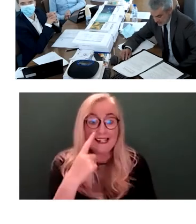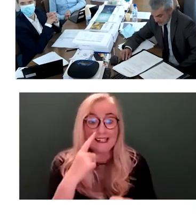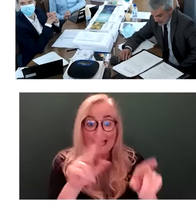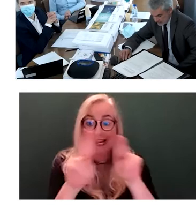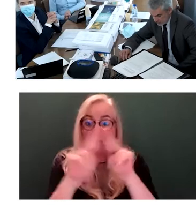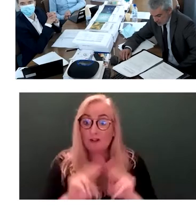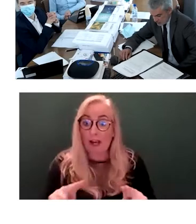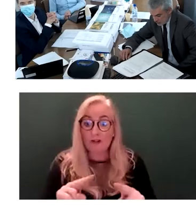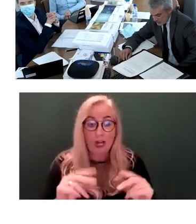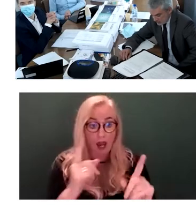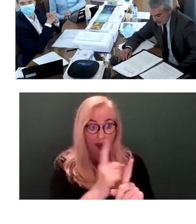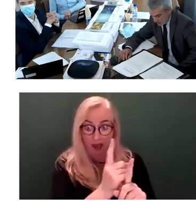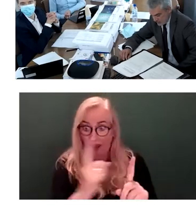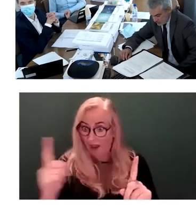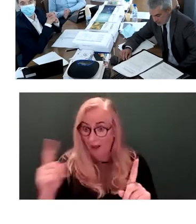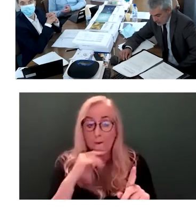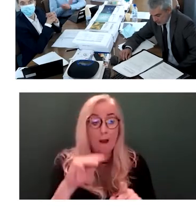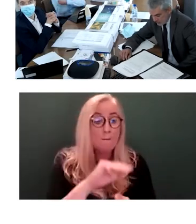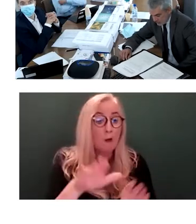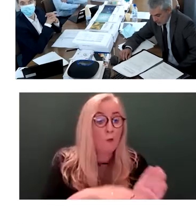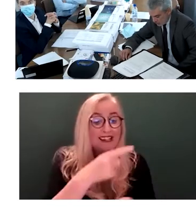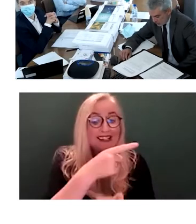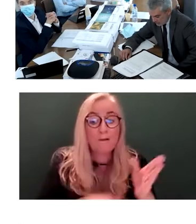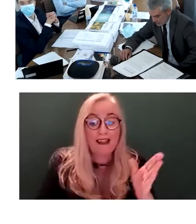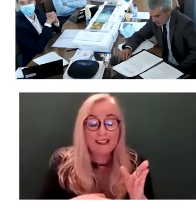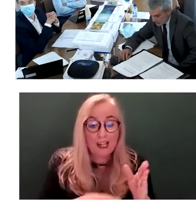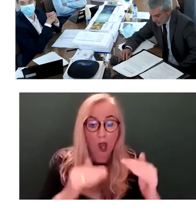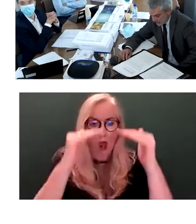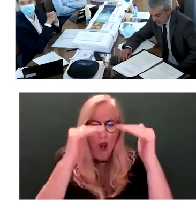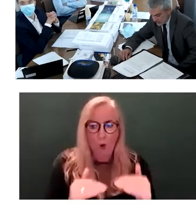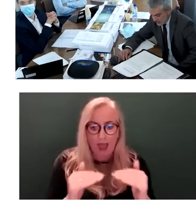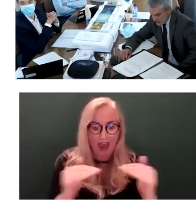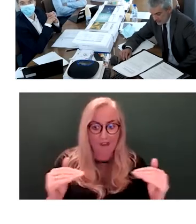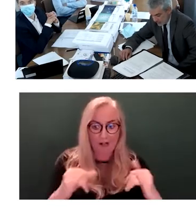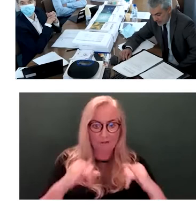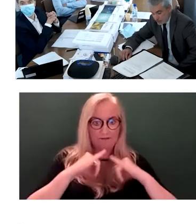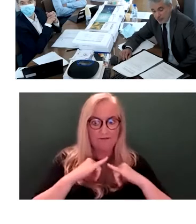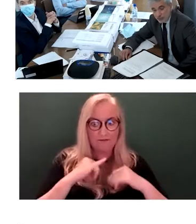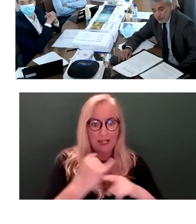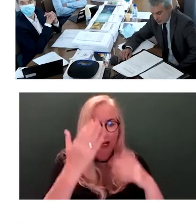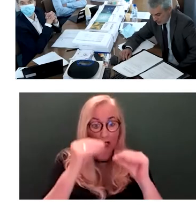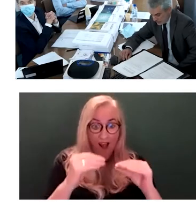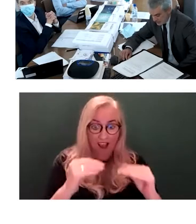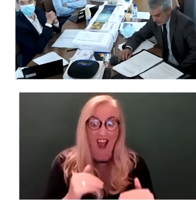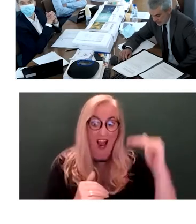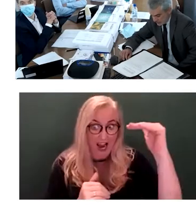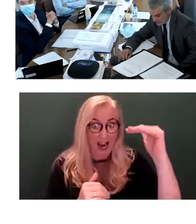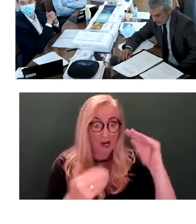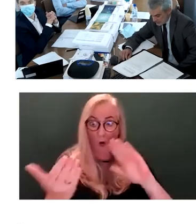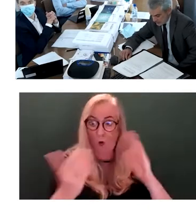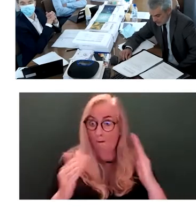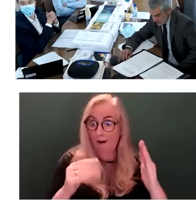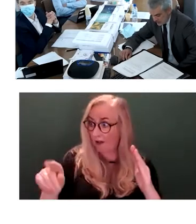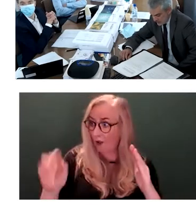perspective. The share of people with disability with a low level of education in Ireland is high compared to the European